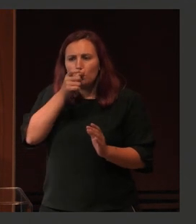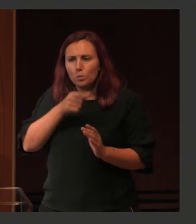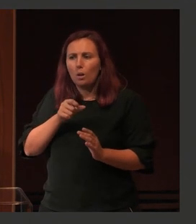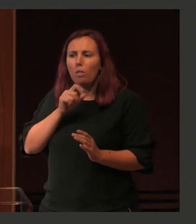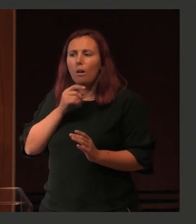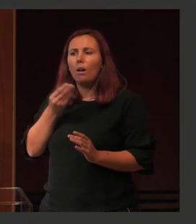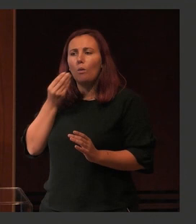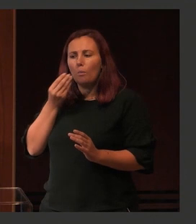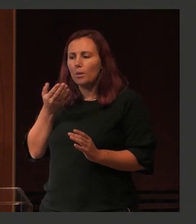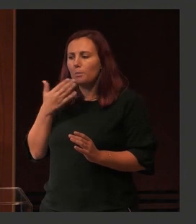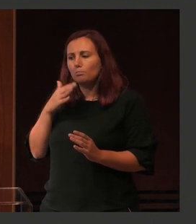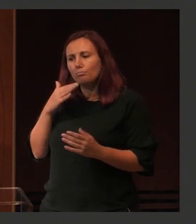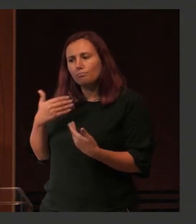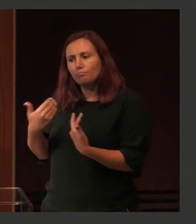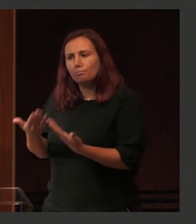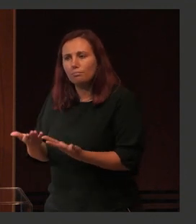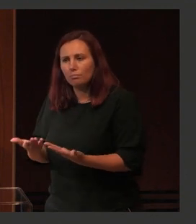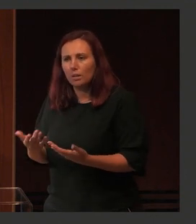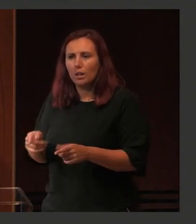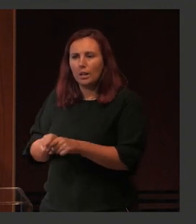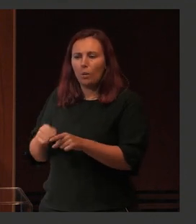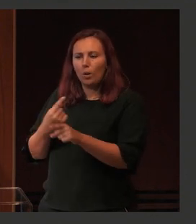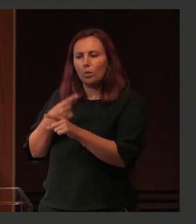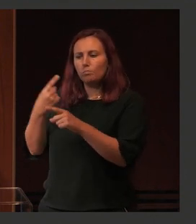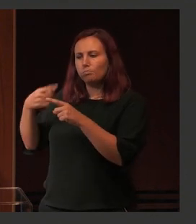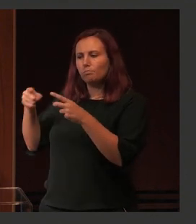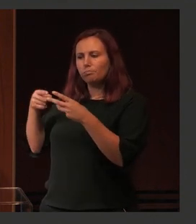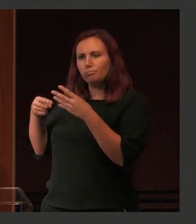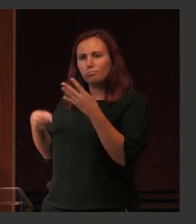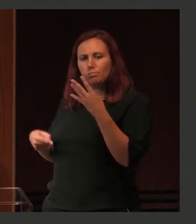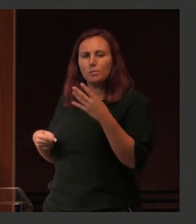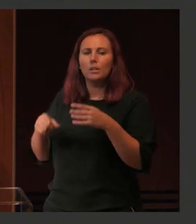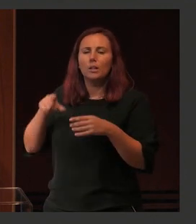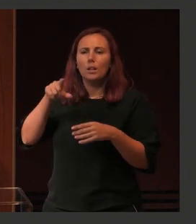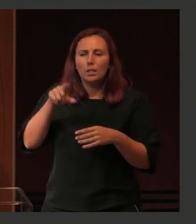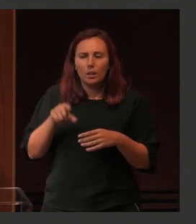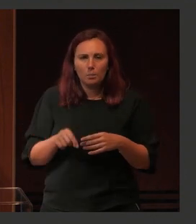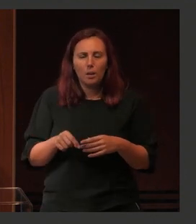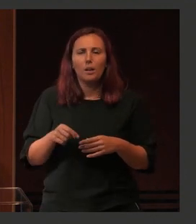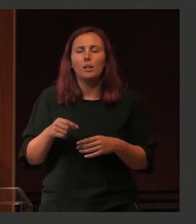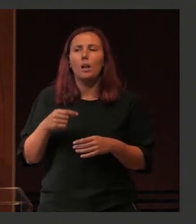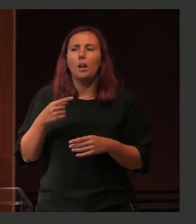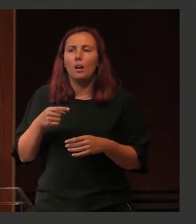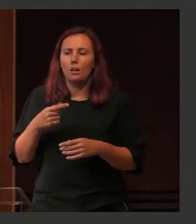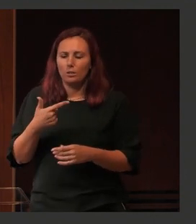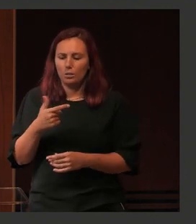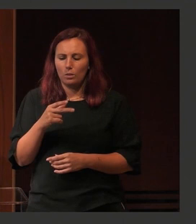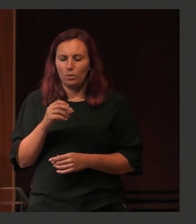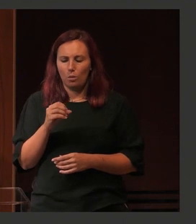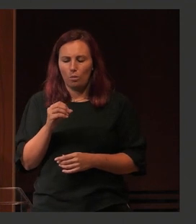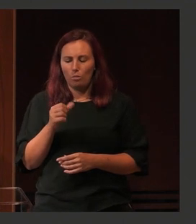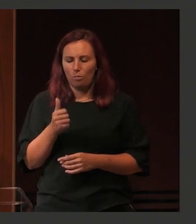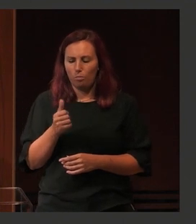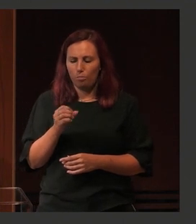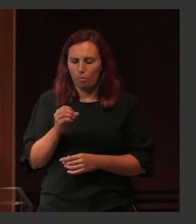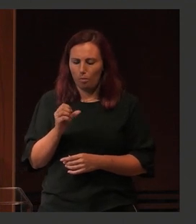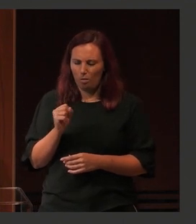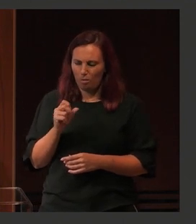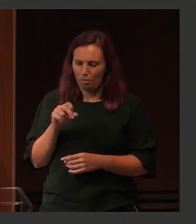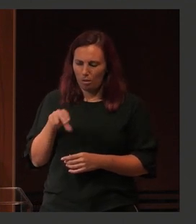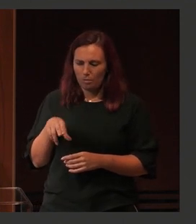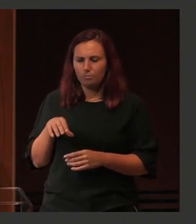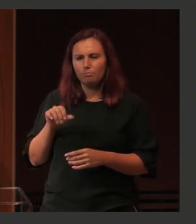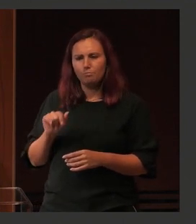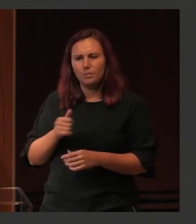things. We even had a sledge in Bremen, but it doesn't snow so much in Bremen. But the first day, of course, when